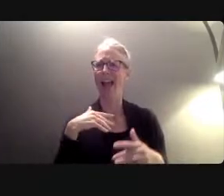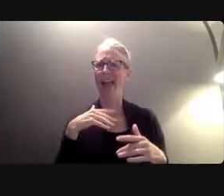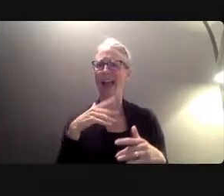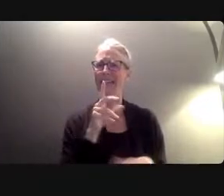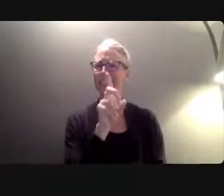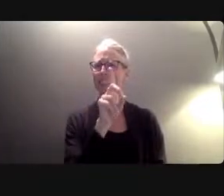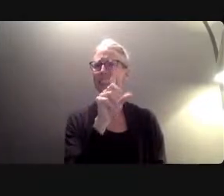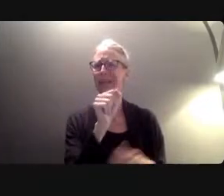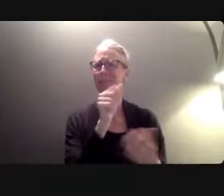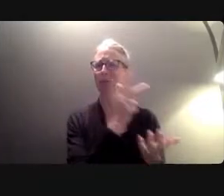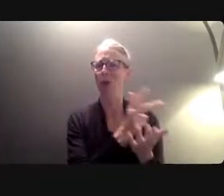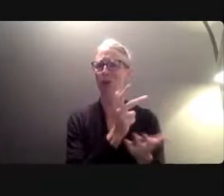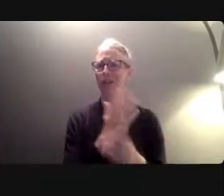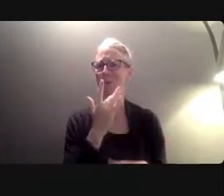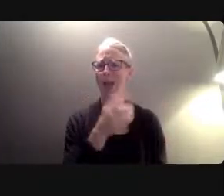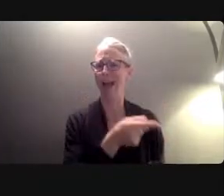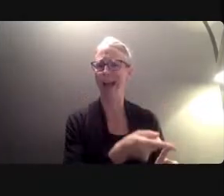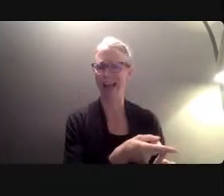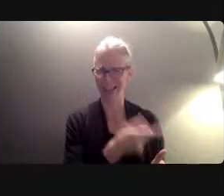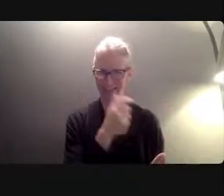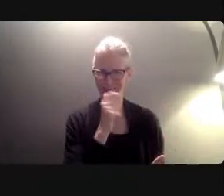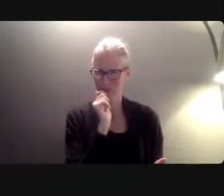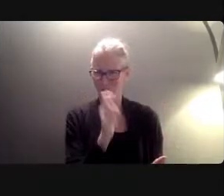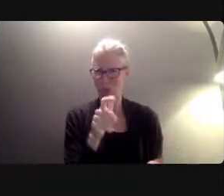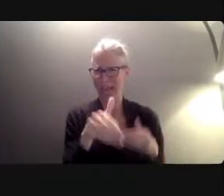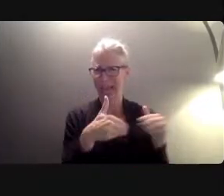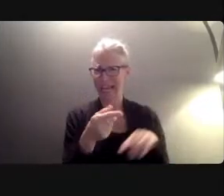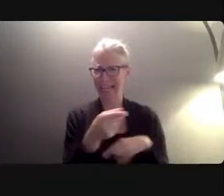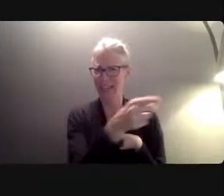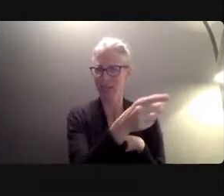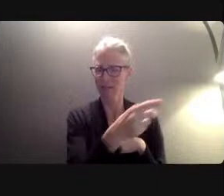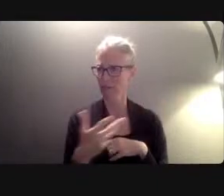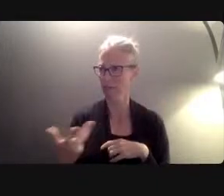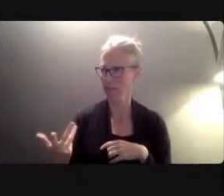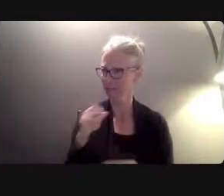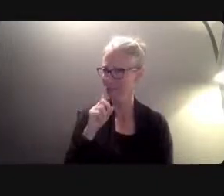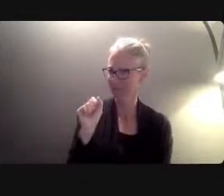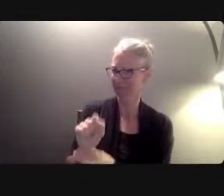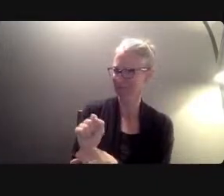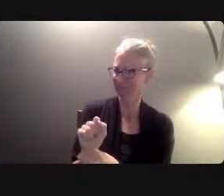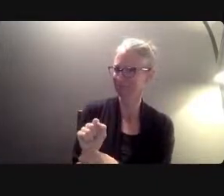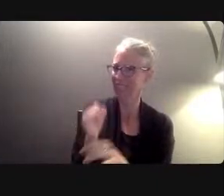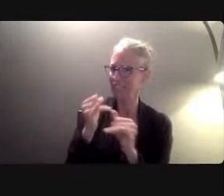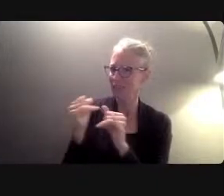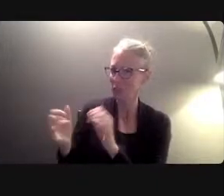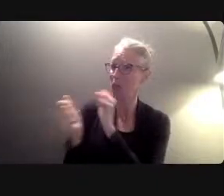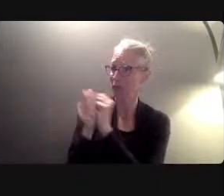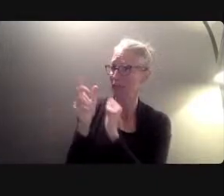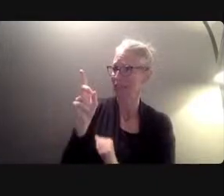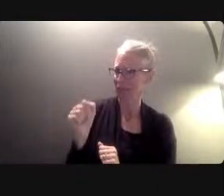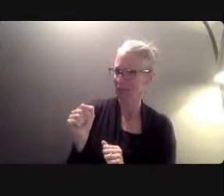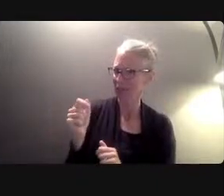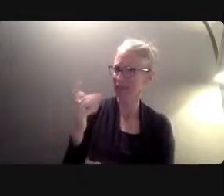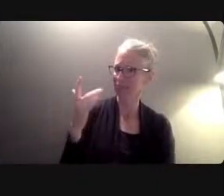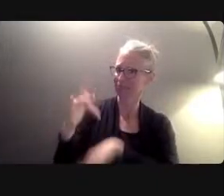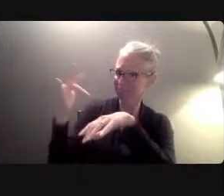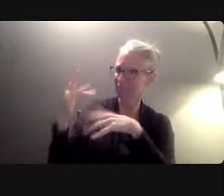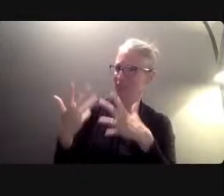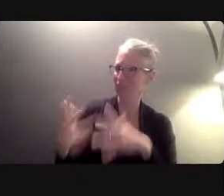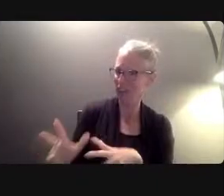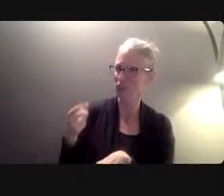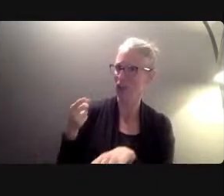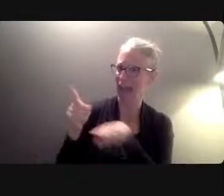but there are definitely a lot of people that have disabilities that hike. So yeah, those would be like two of them if I